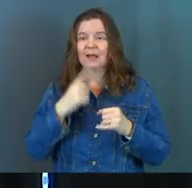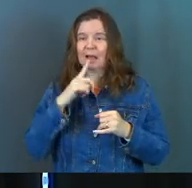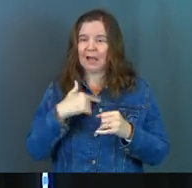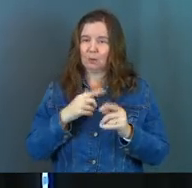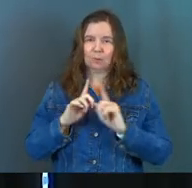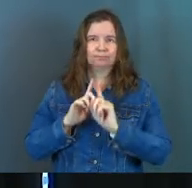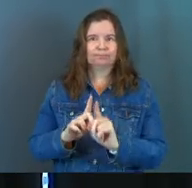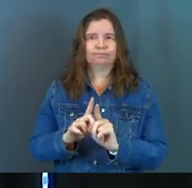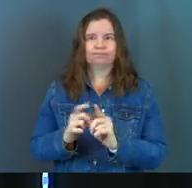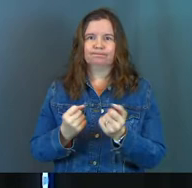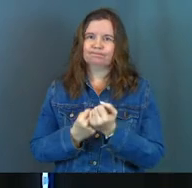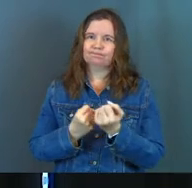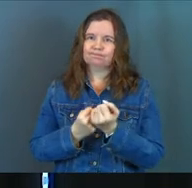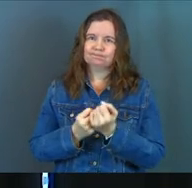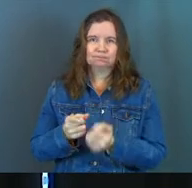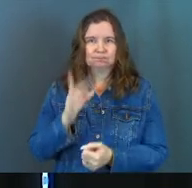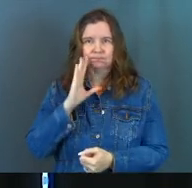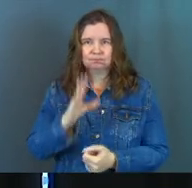"I'll be right by your side."